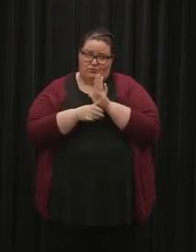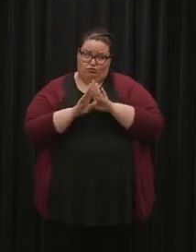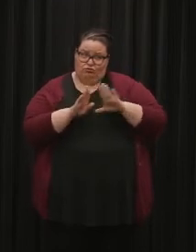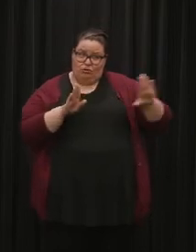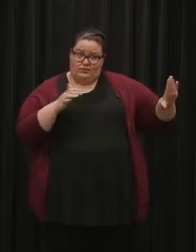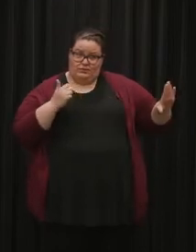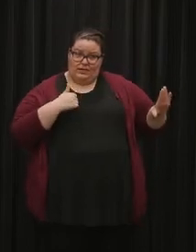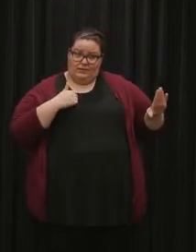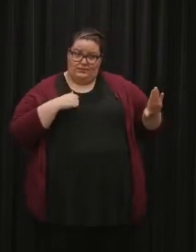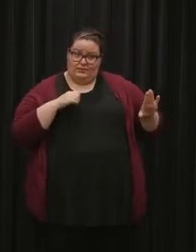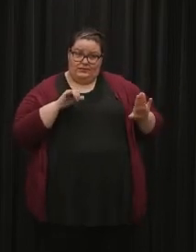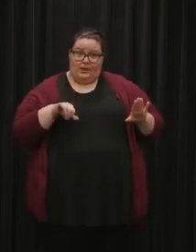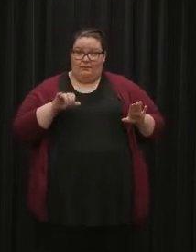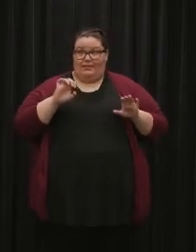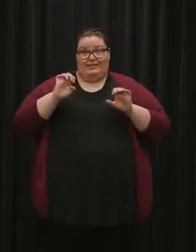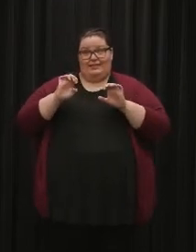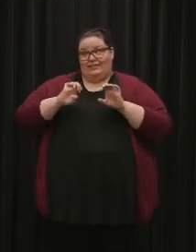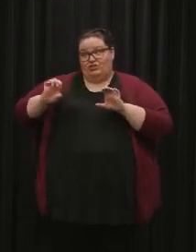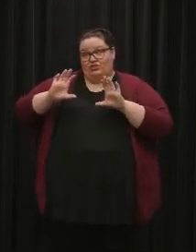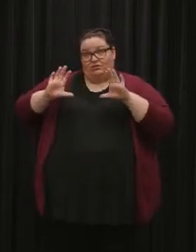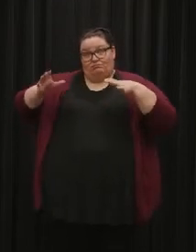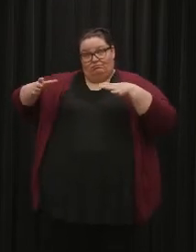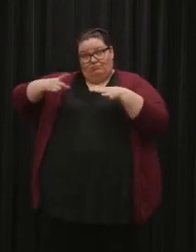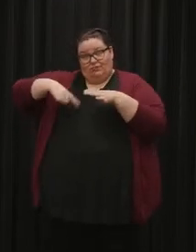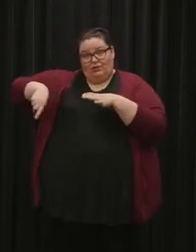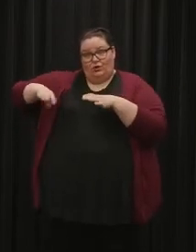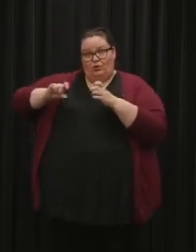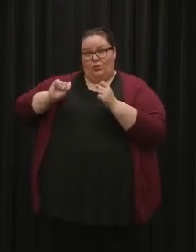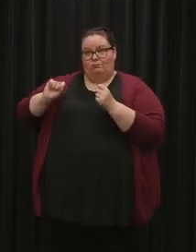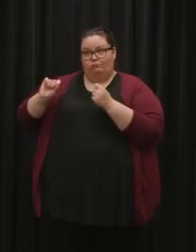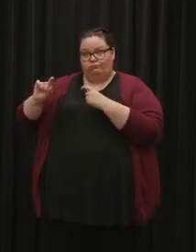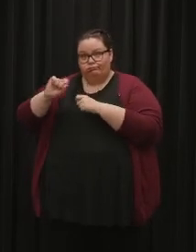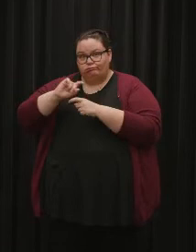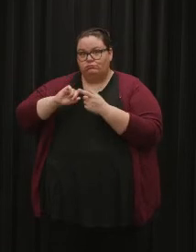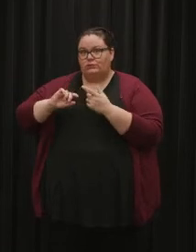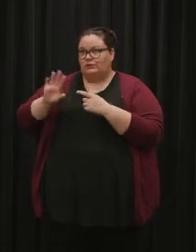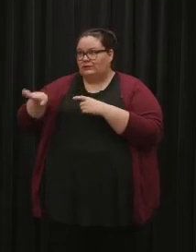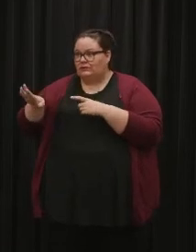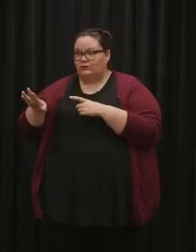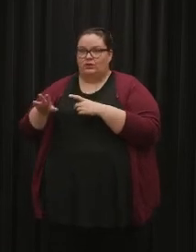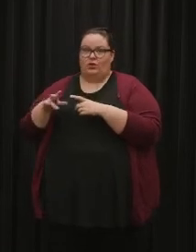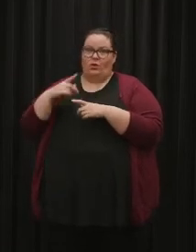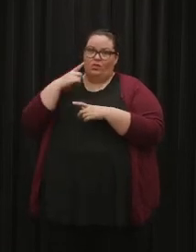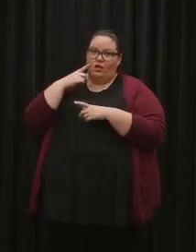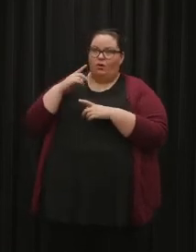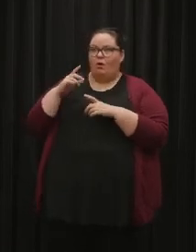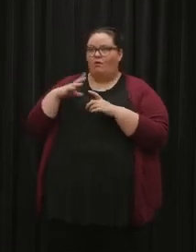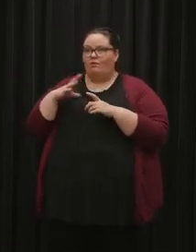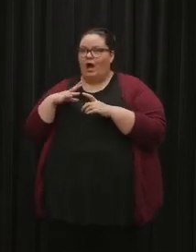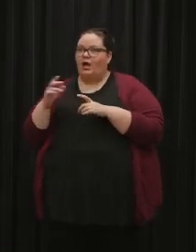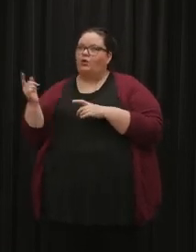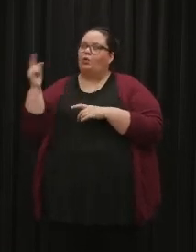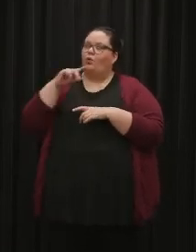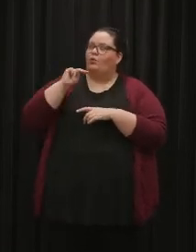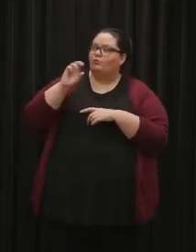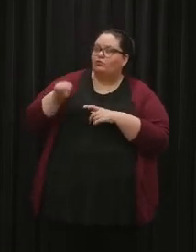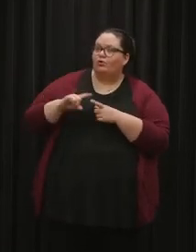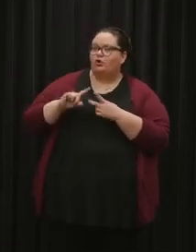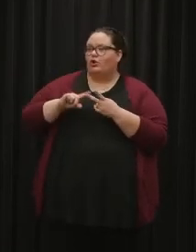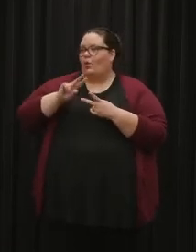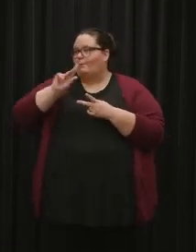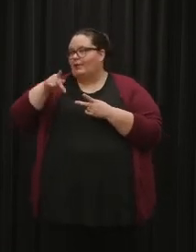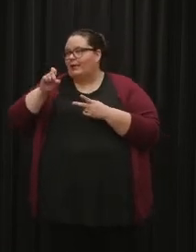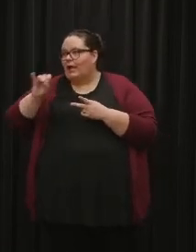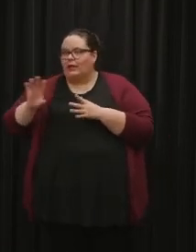colleagues across the country, including the Atlantic bubble, have been messaging to their citizens, to their provinces.